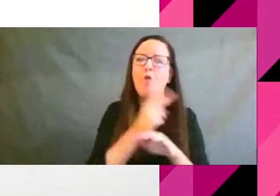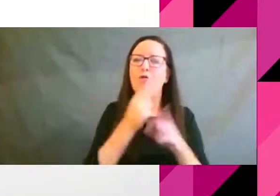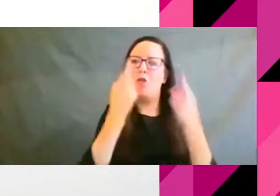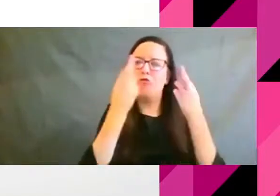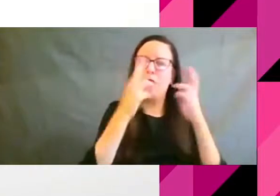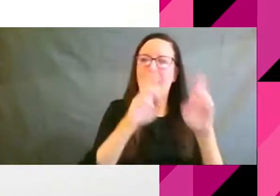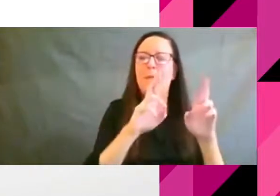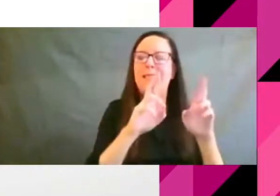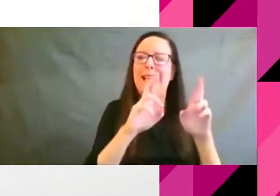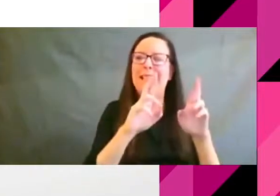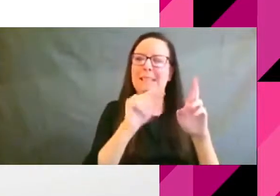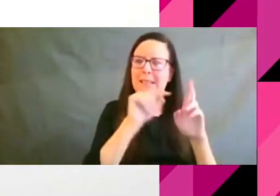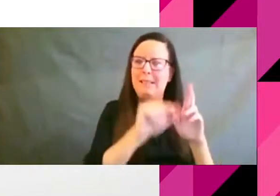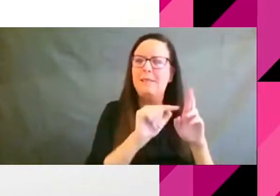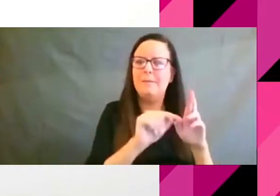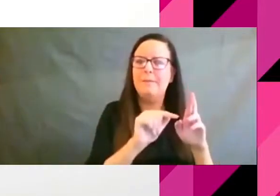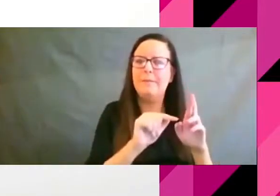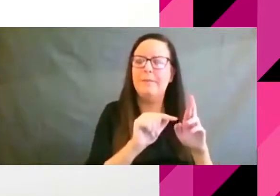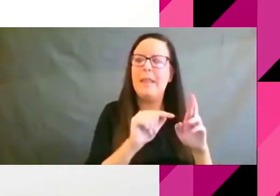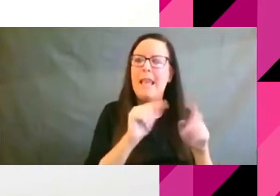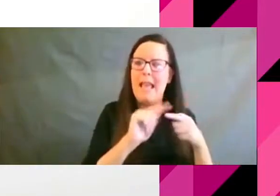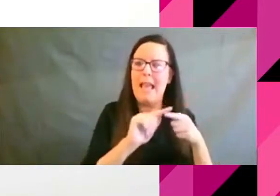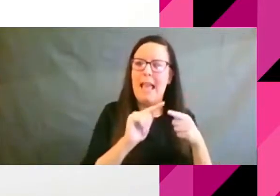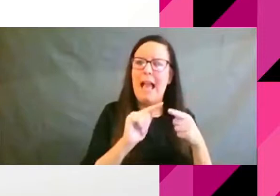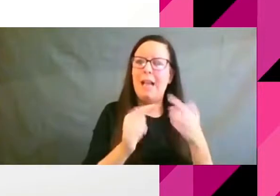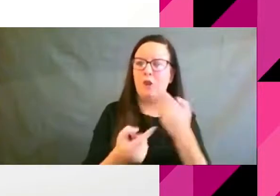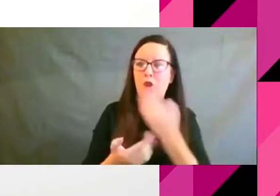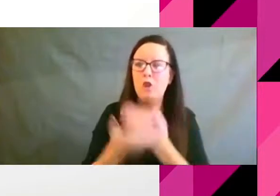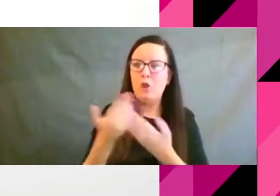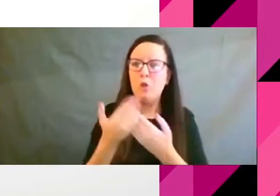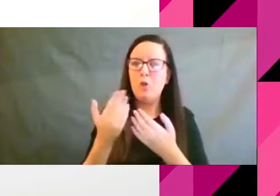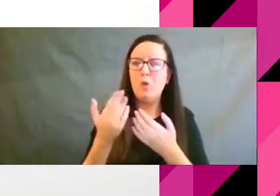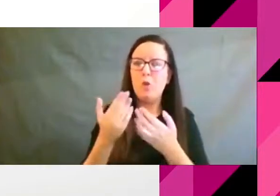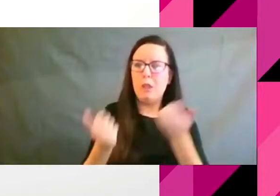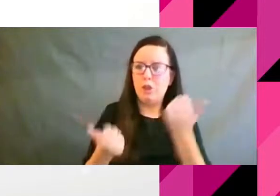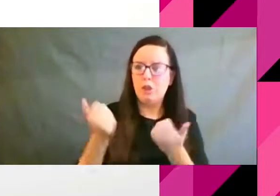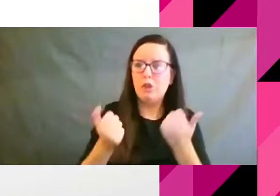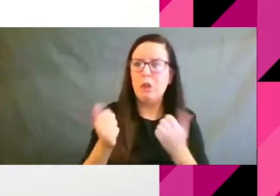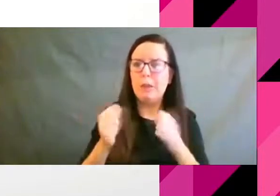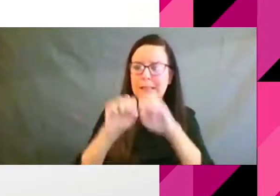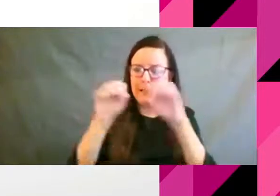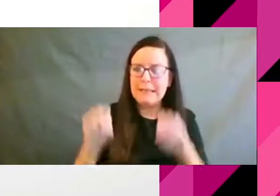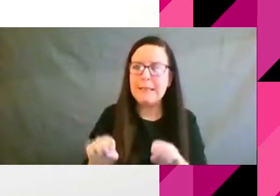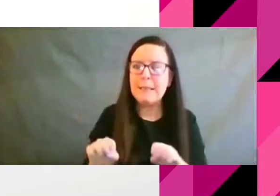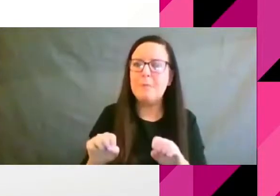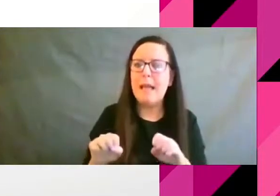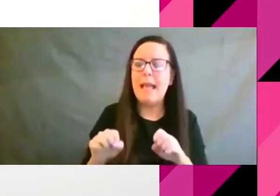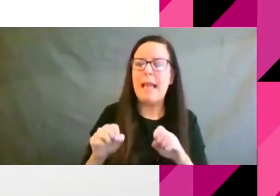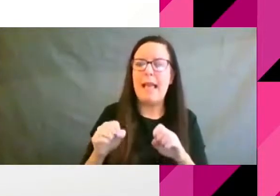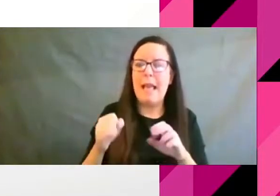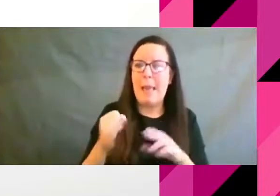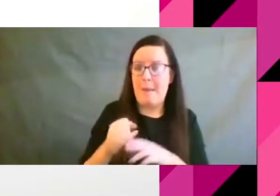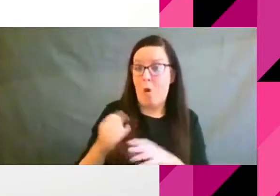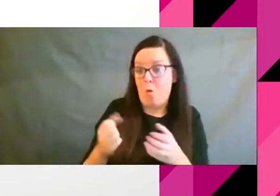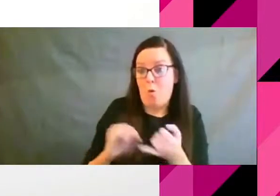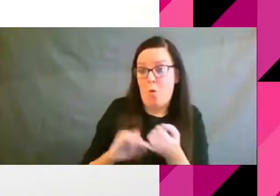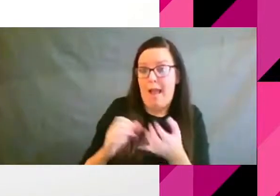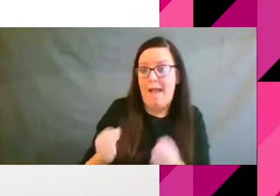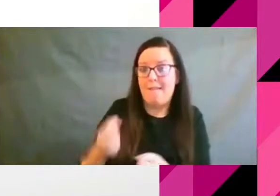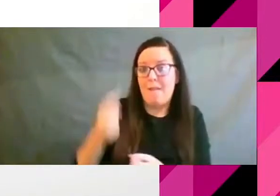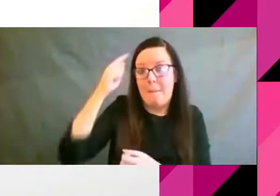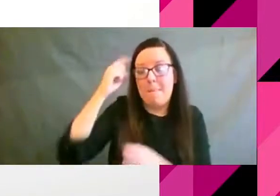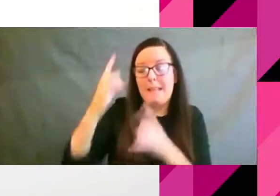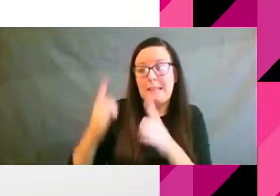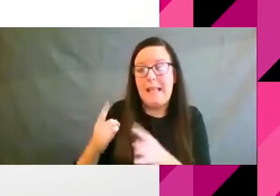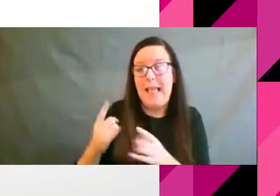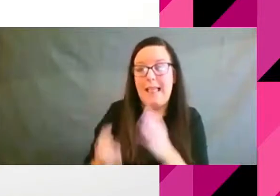is one that meets the individual needs of young people with disabilities and mental health issues. Linked to this is the need for individuals working in the justice